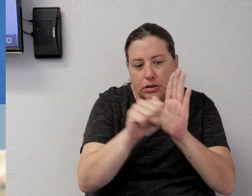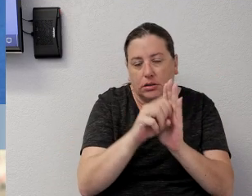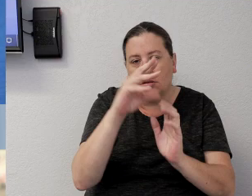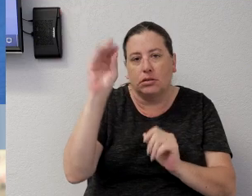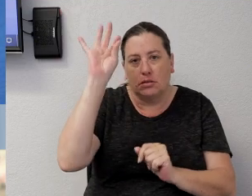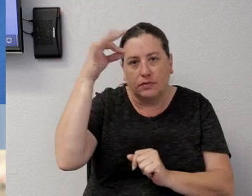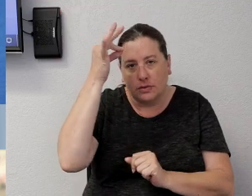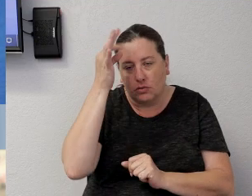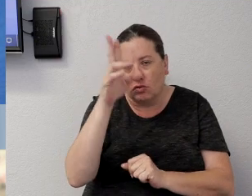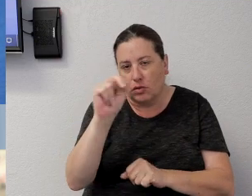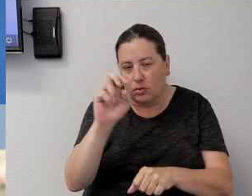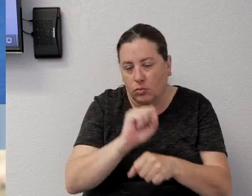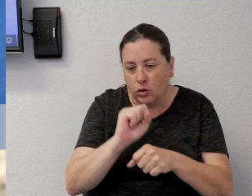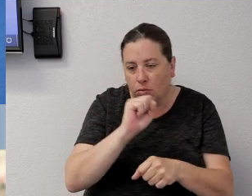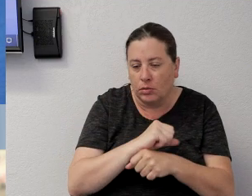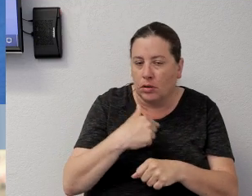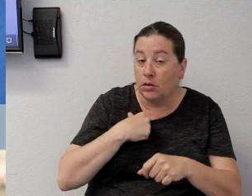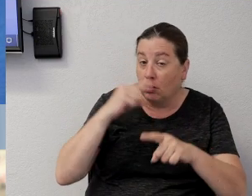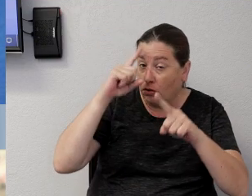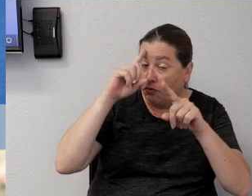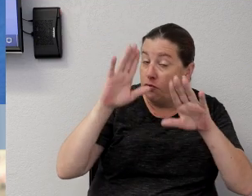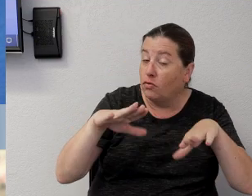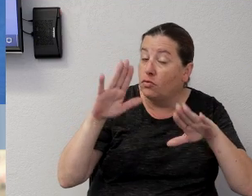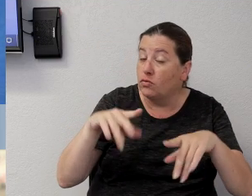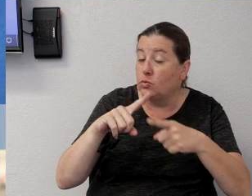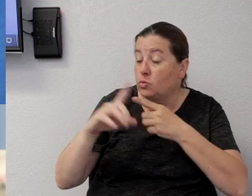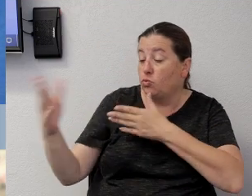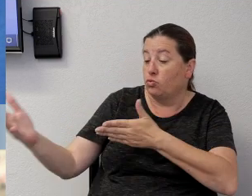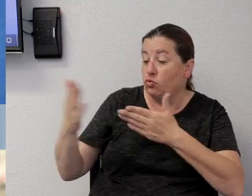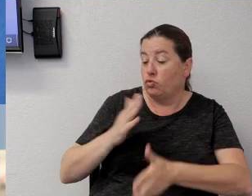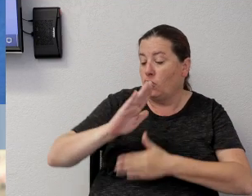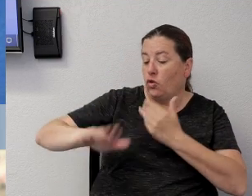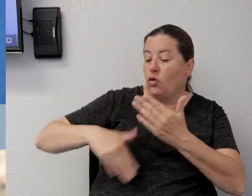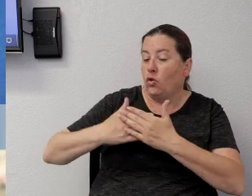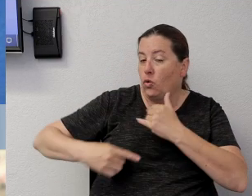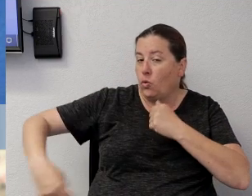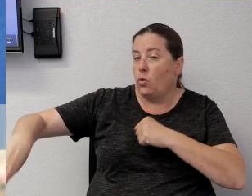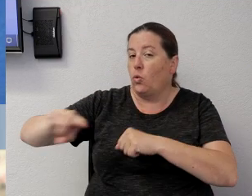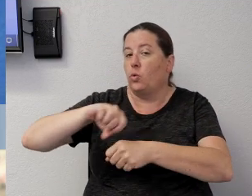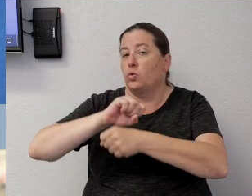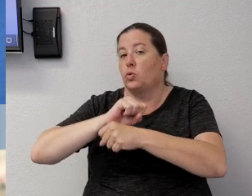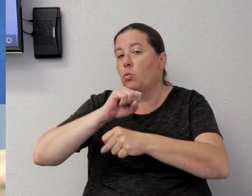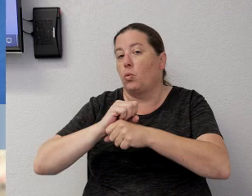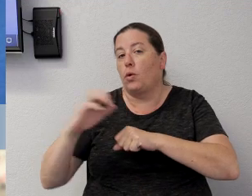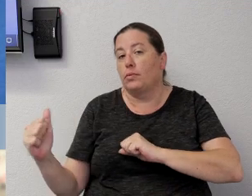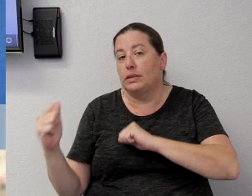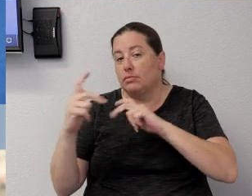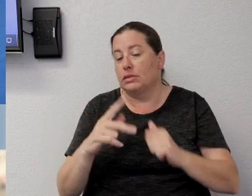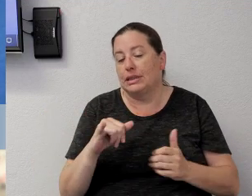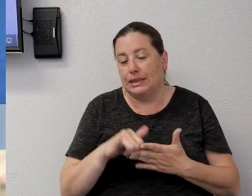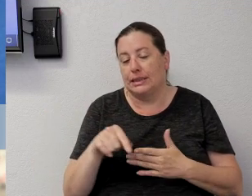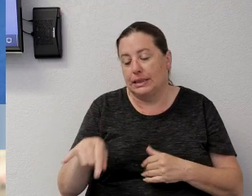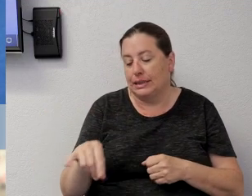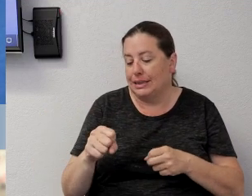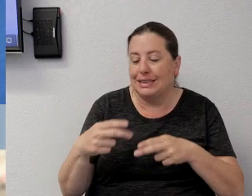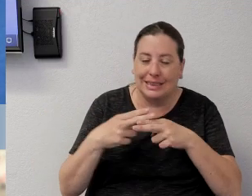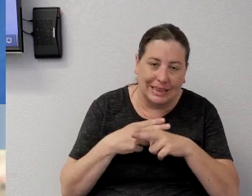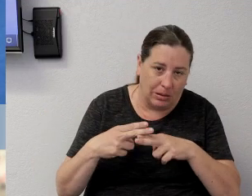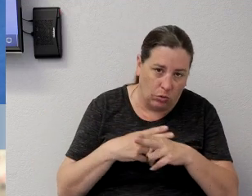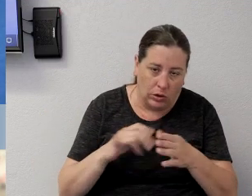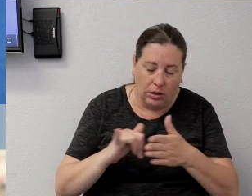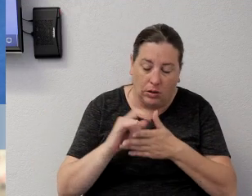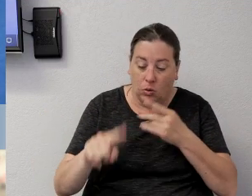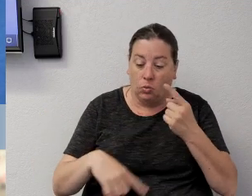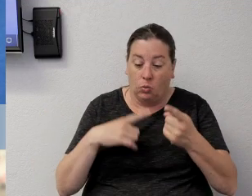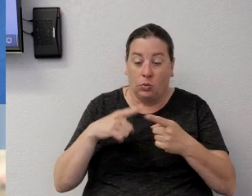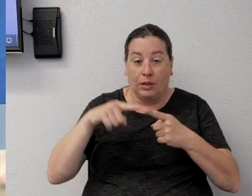I fully expect that we'll be bringing all of those employees back, that it is a temporary condition, and that when this thing